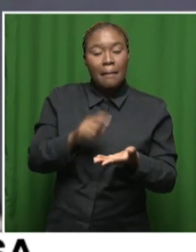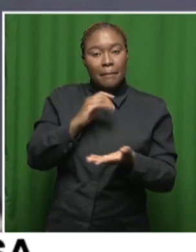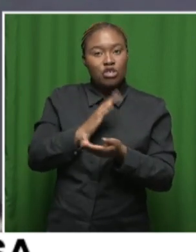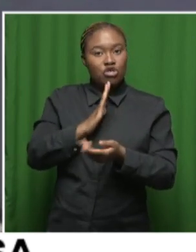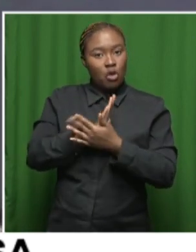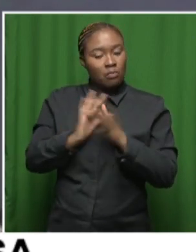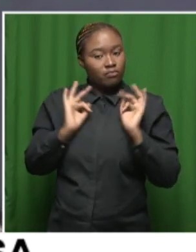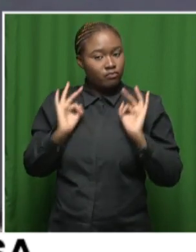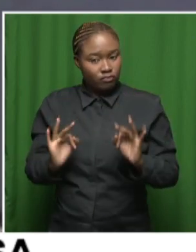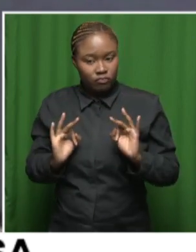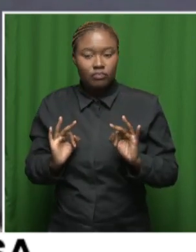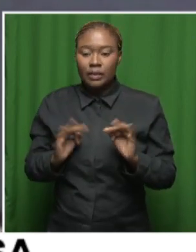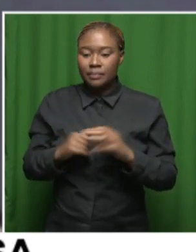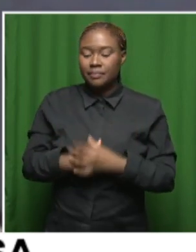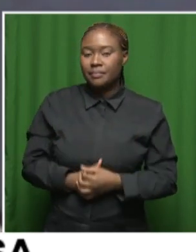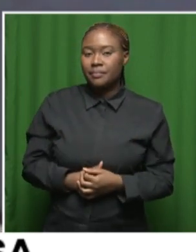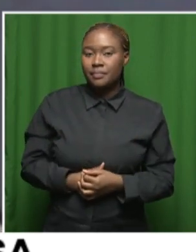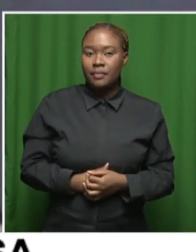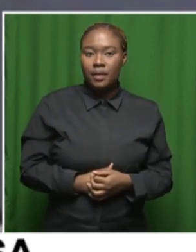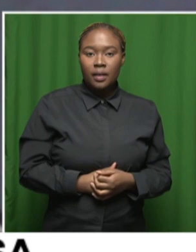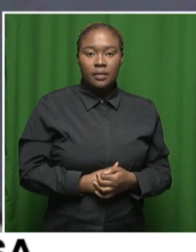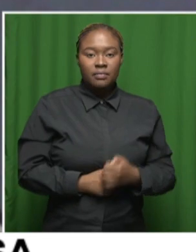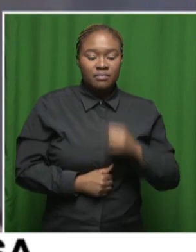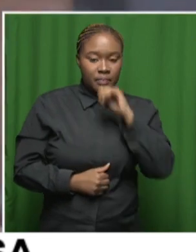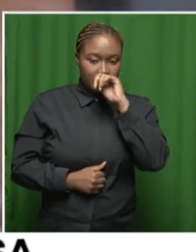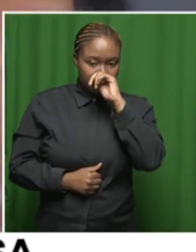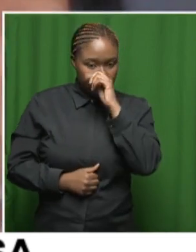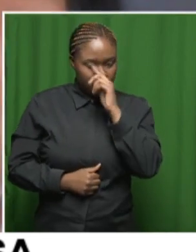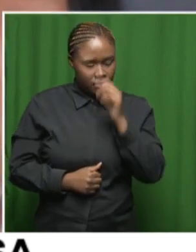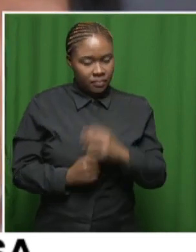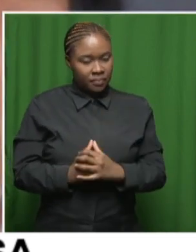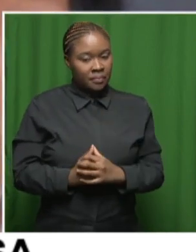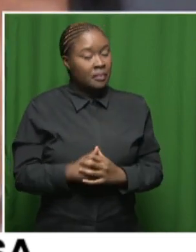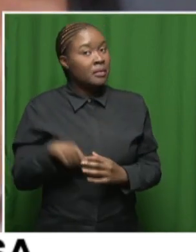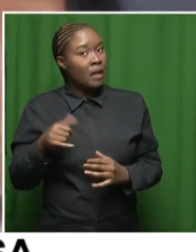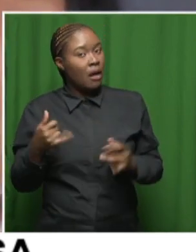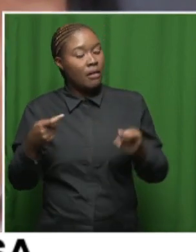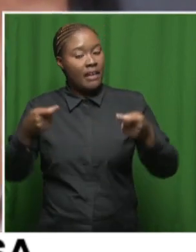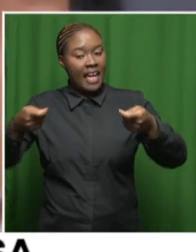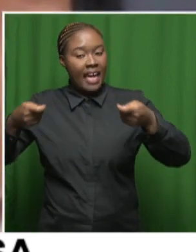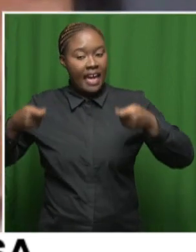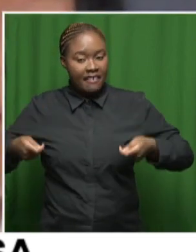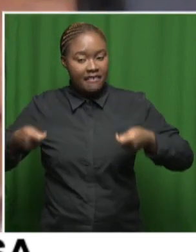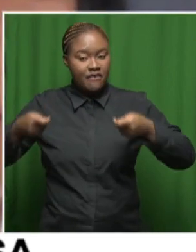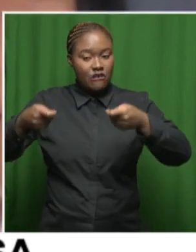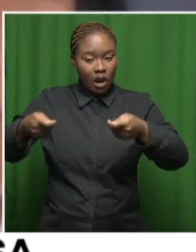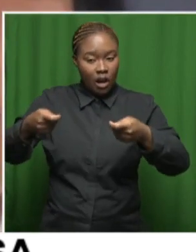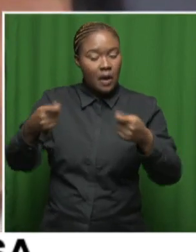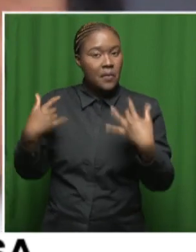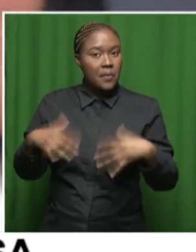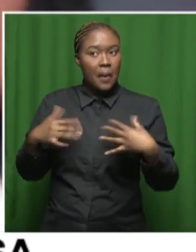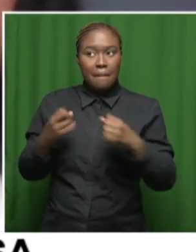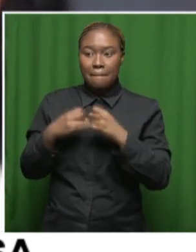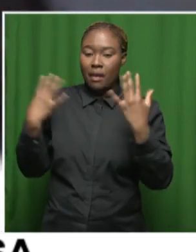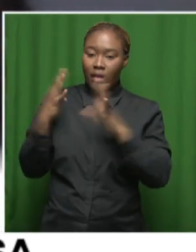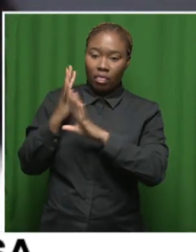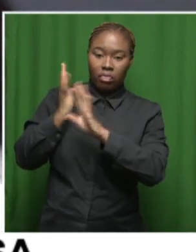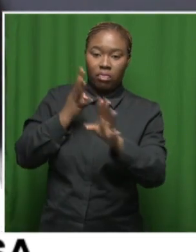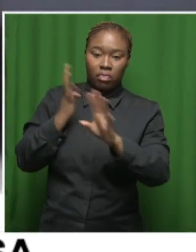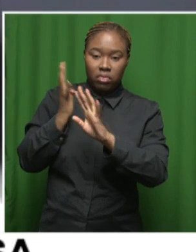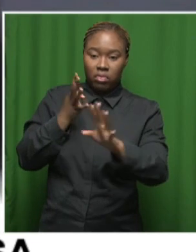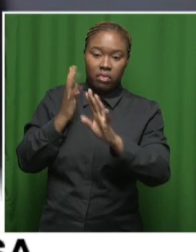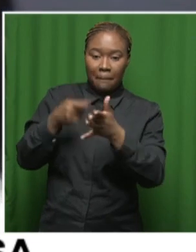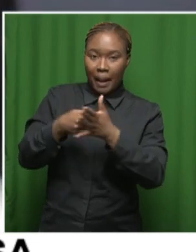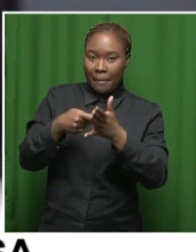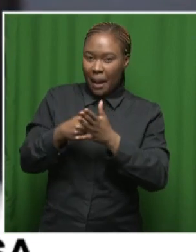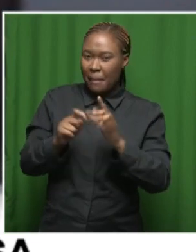crisp. Louisa, inasmuch as an air fryer may be popular these days for so many South Africans, but there are still those who